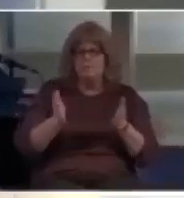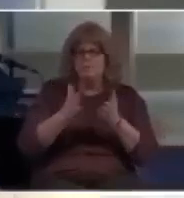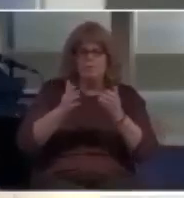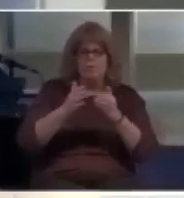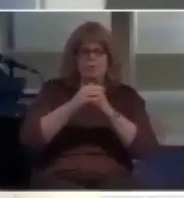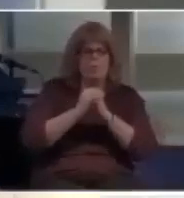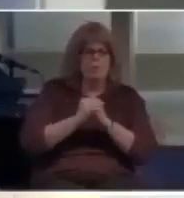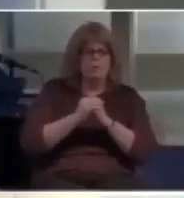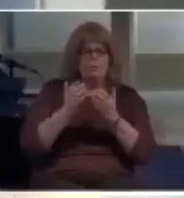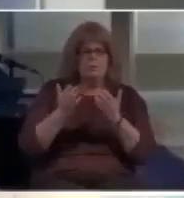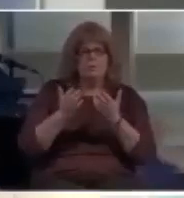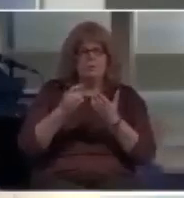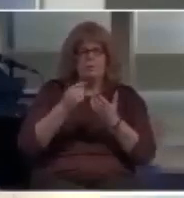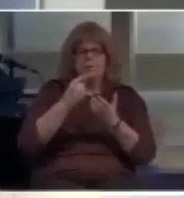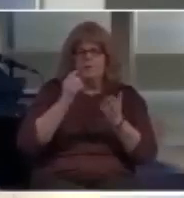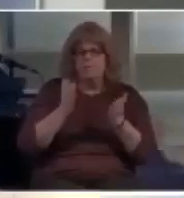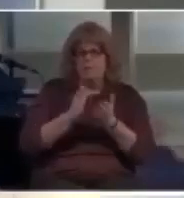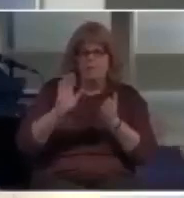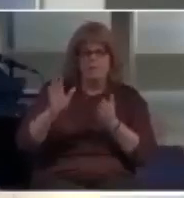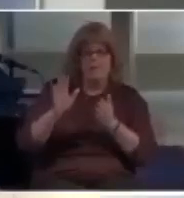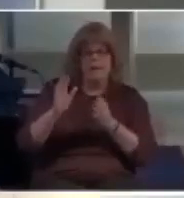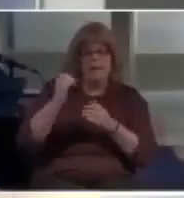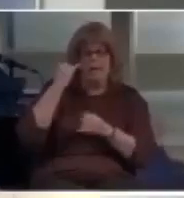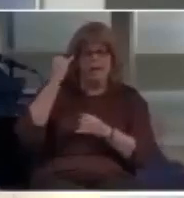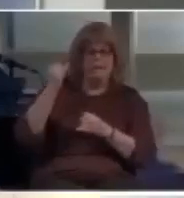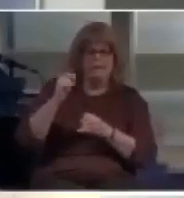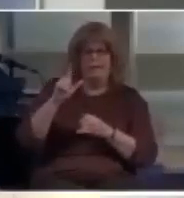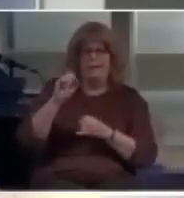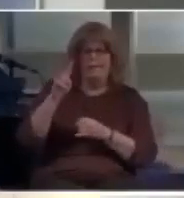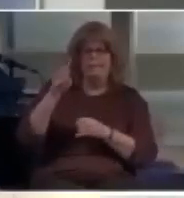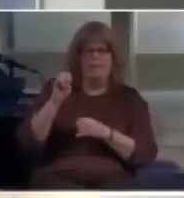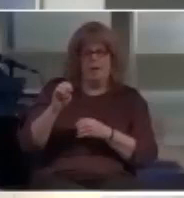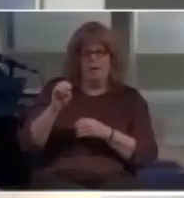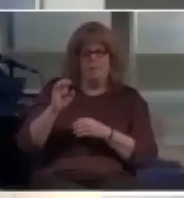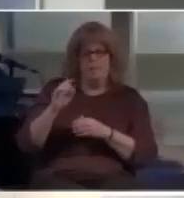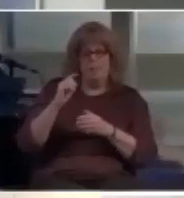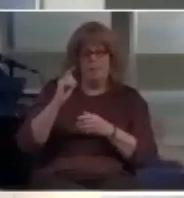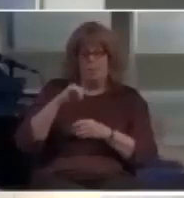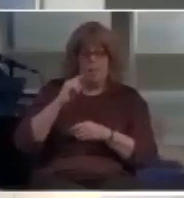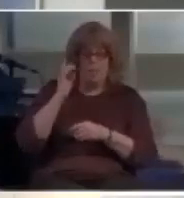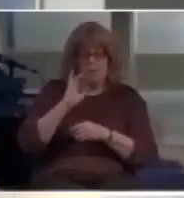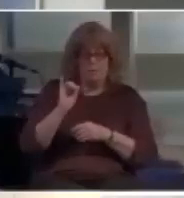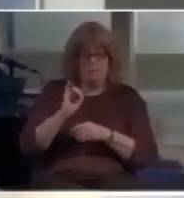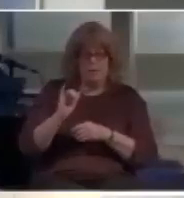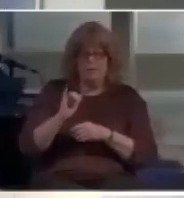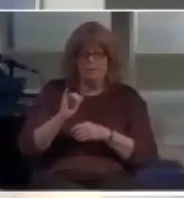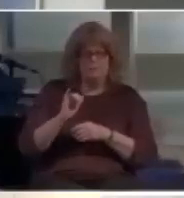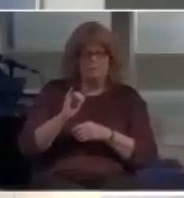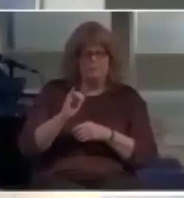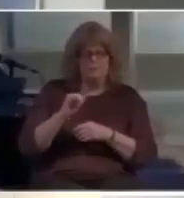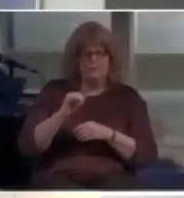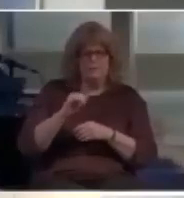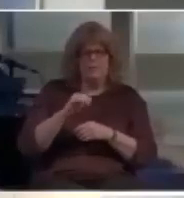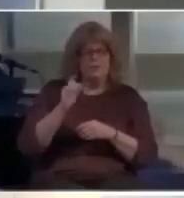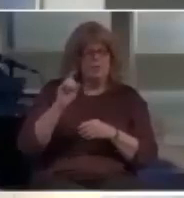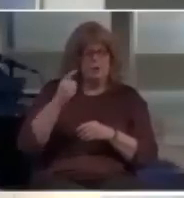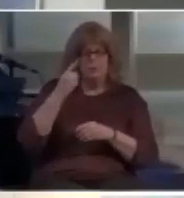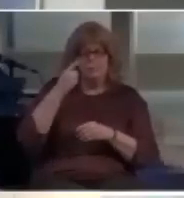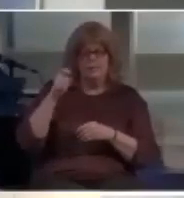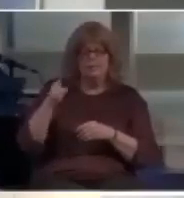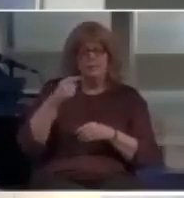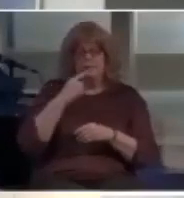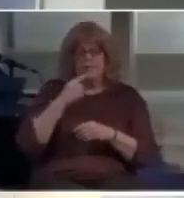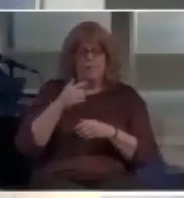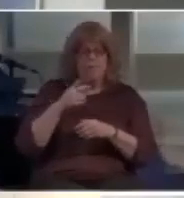worship, just because they encourage their version of what love looks like for other people, just because they